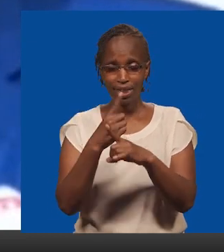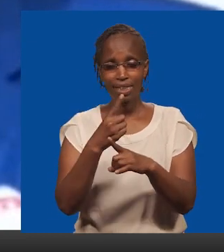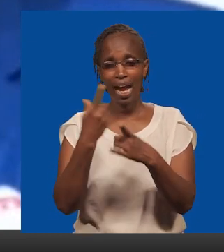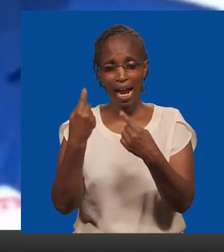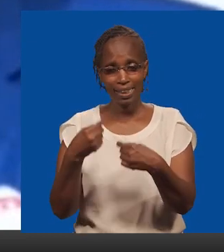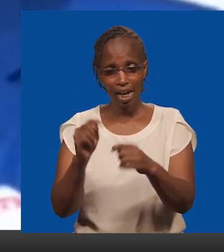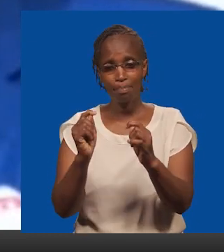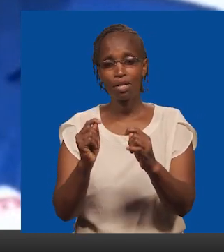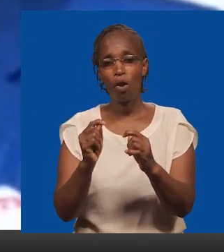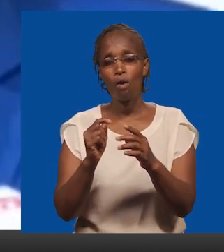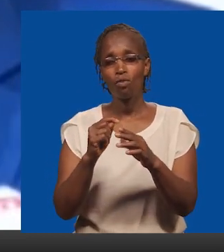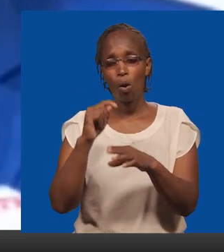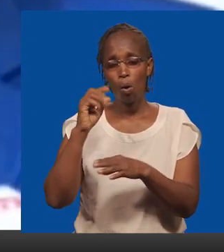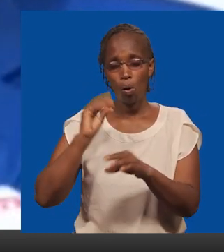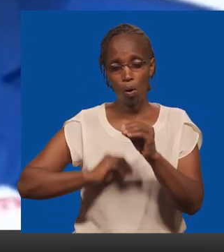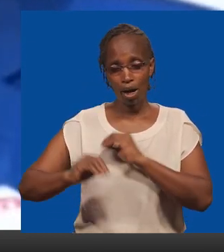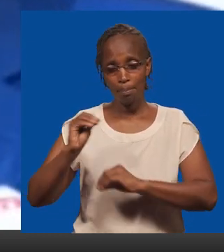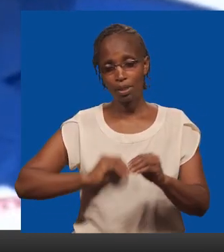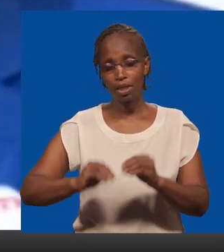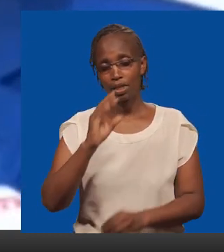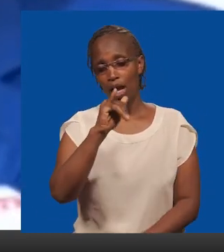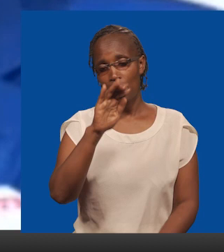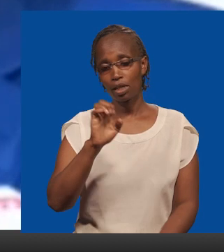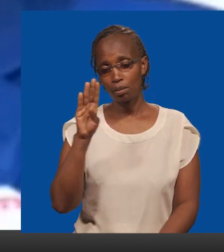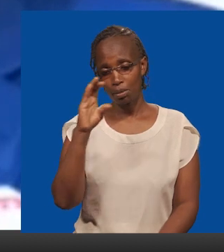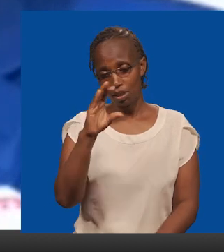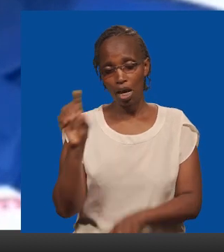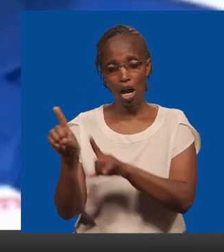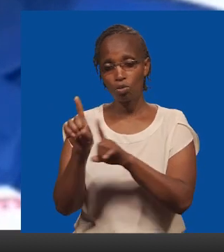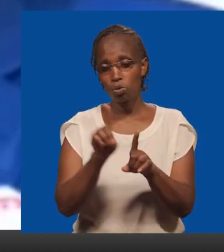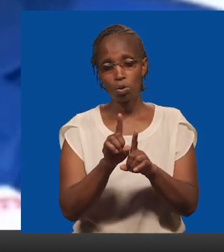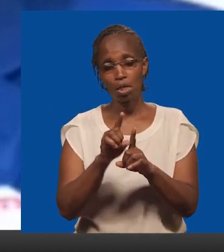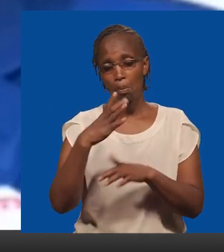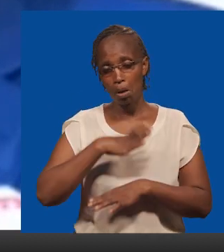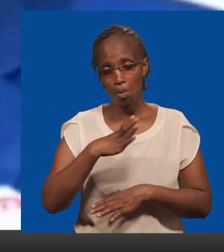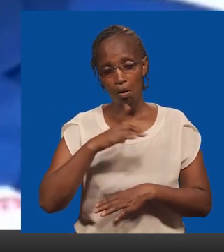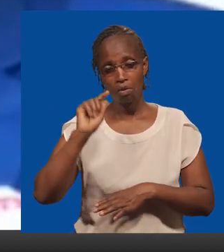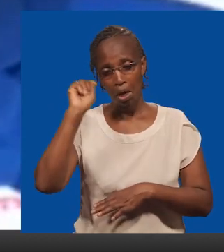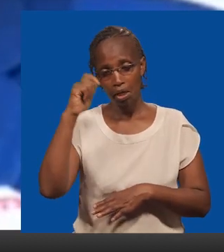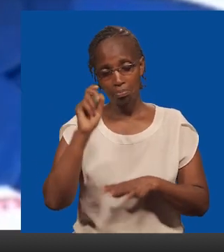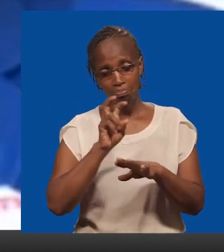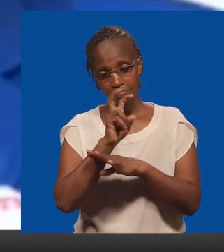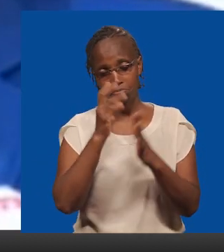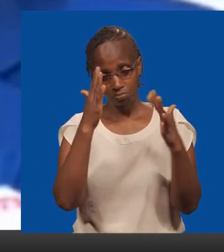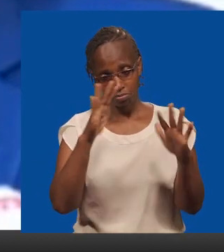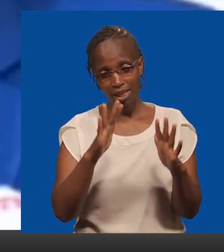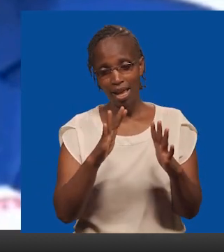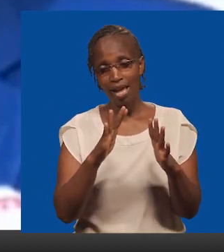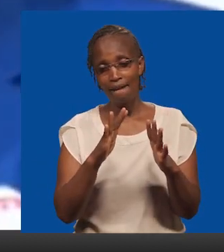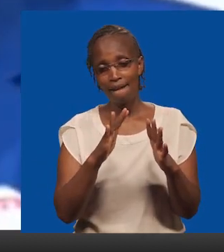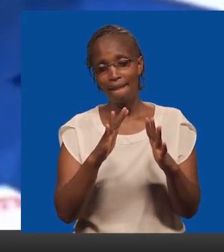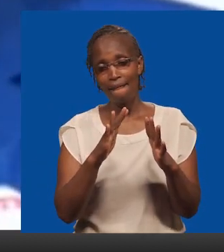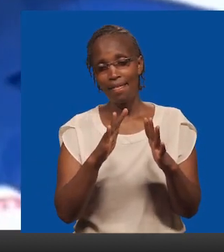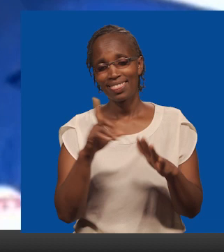the gravest attempts to usurp the independence of the commission and the sovereign will of the people of Kenya as expressed in the